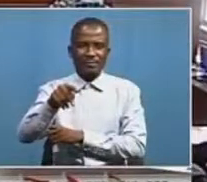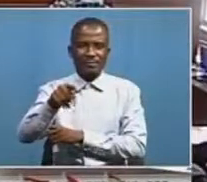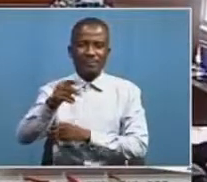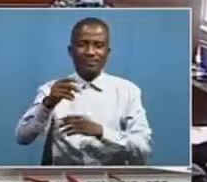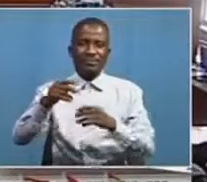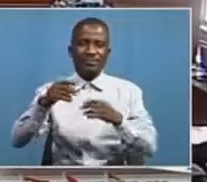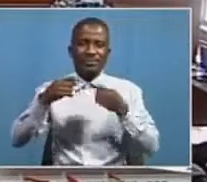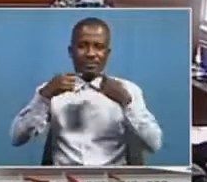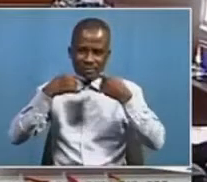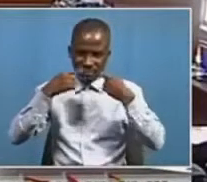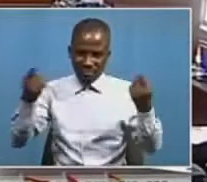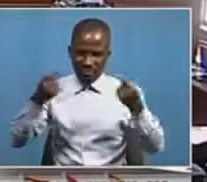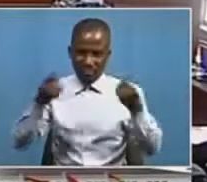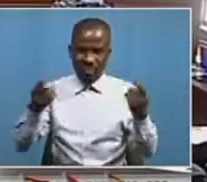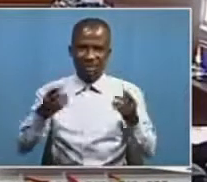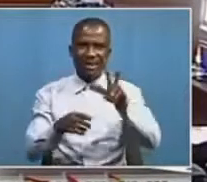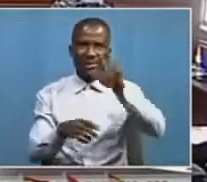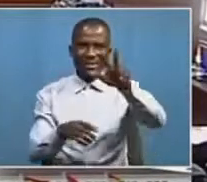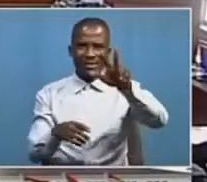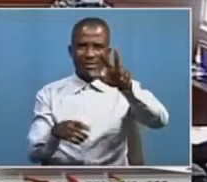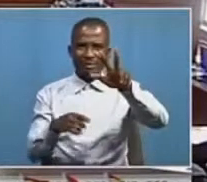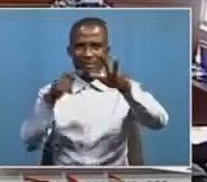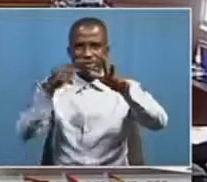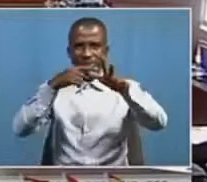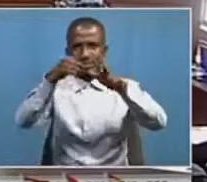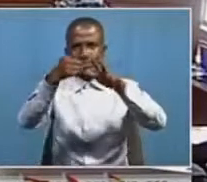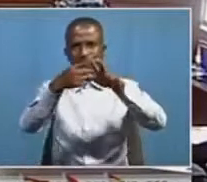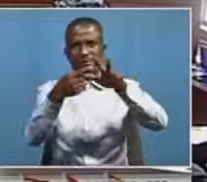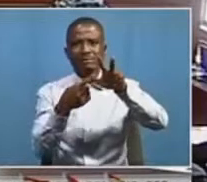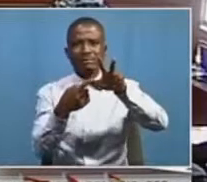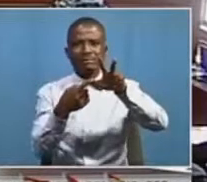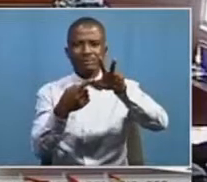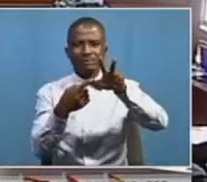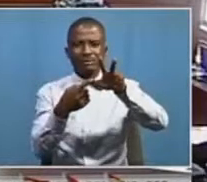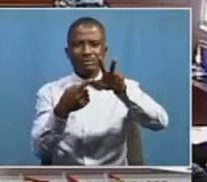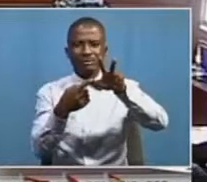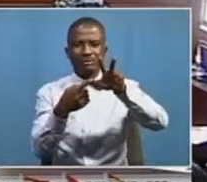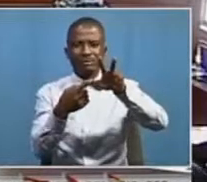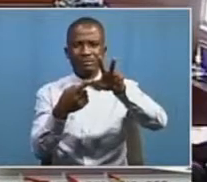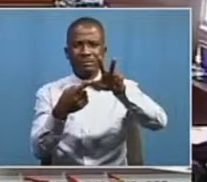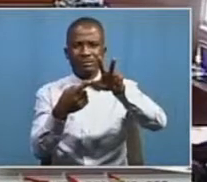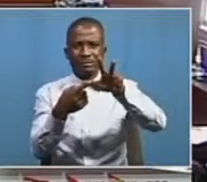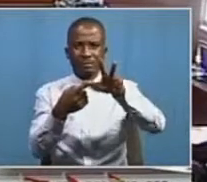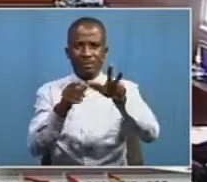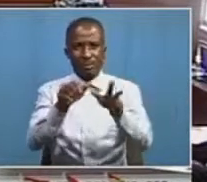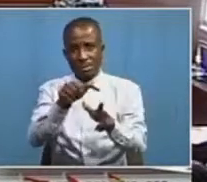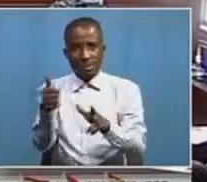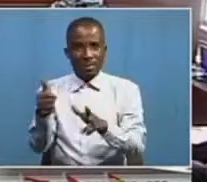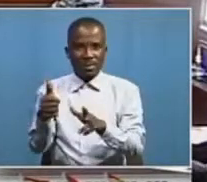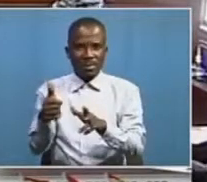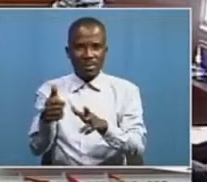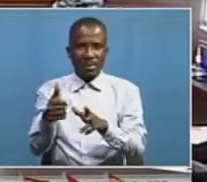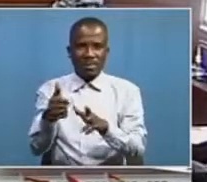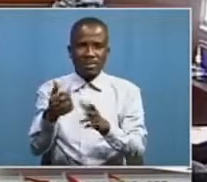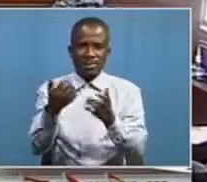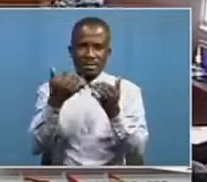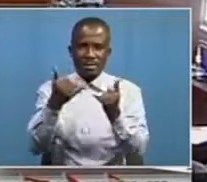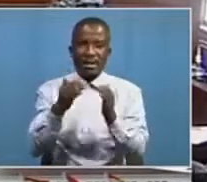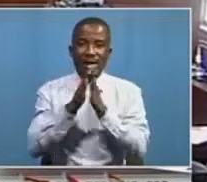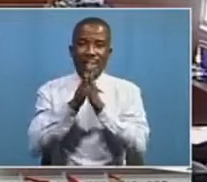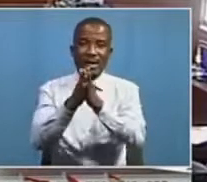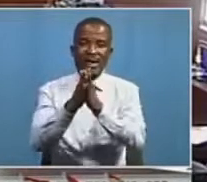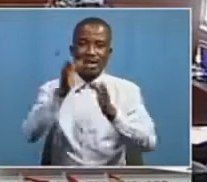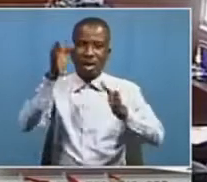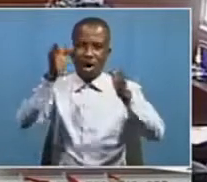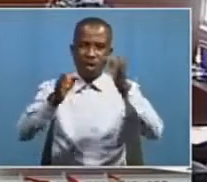The reliefs are in the nature of 3 declarations and 3 orders. Aside of relief Ye, which is praying the court to restrain